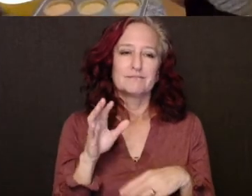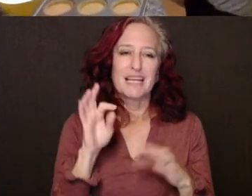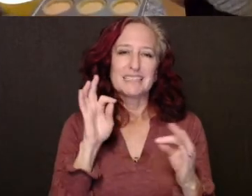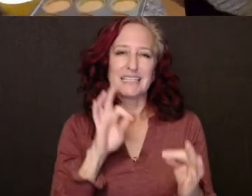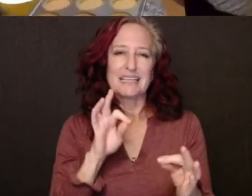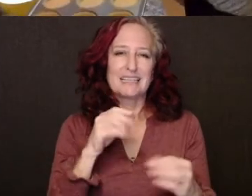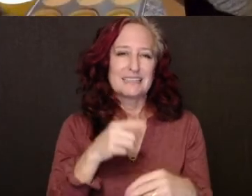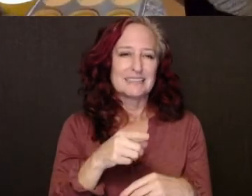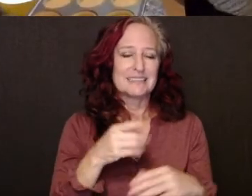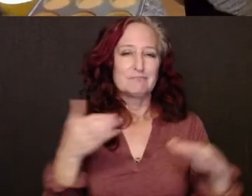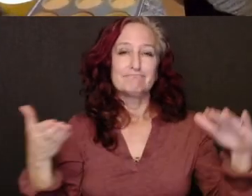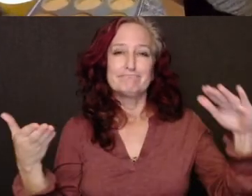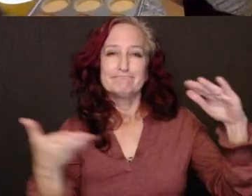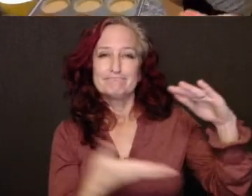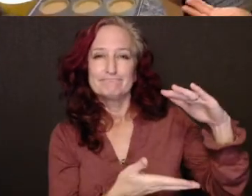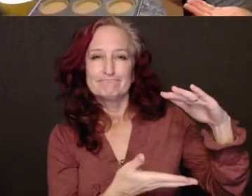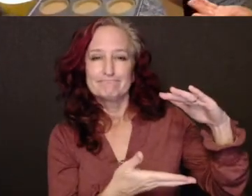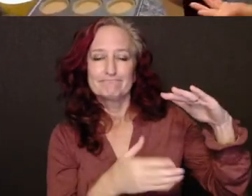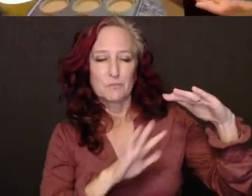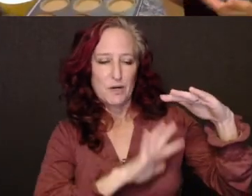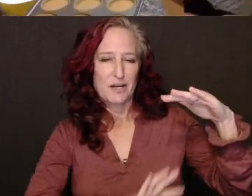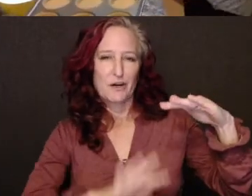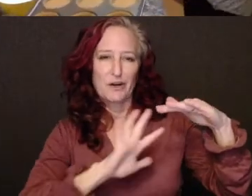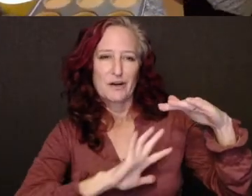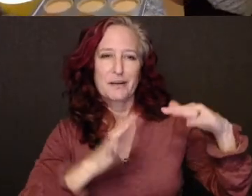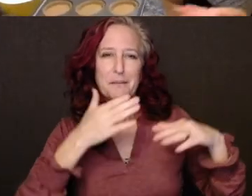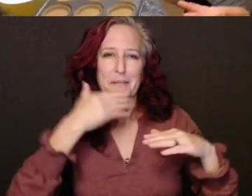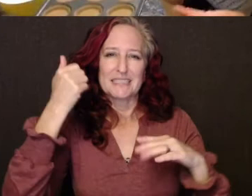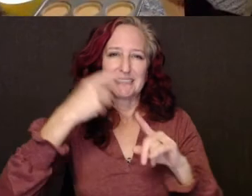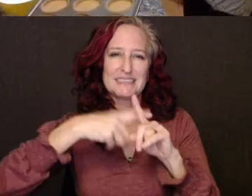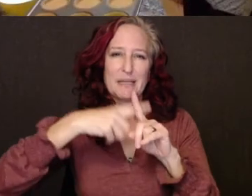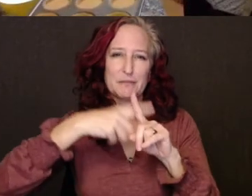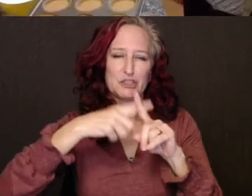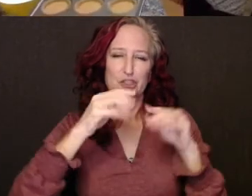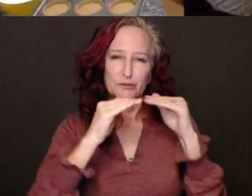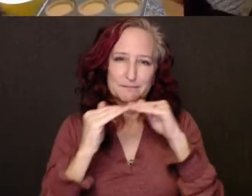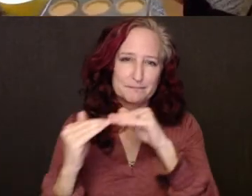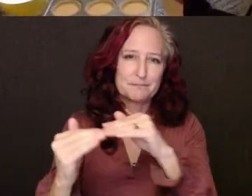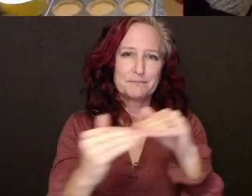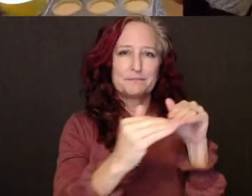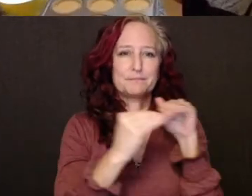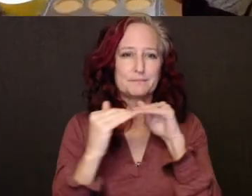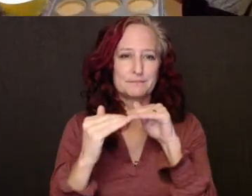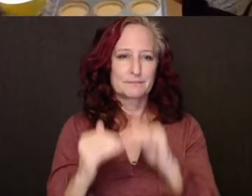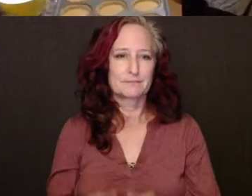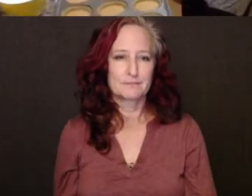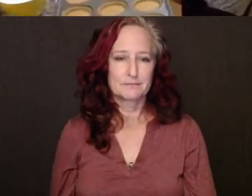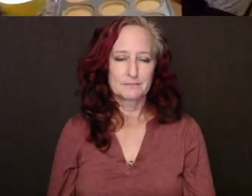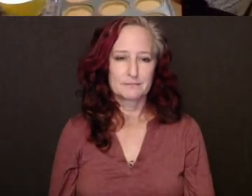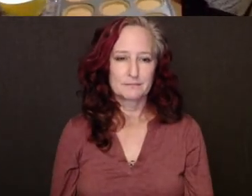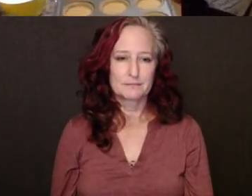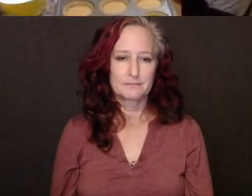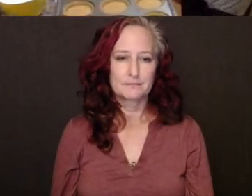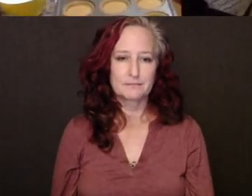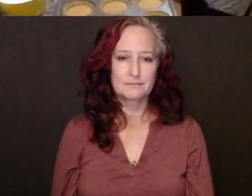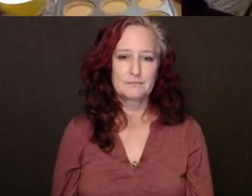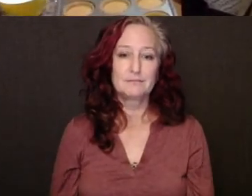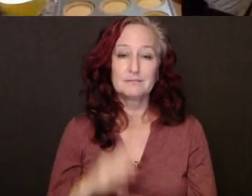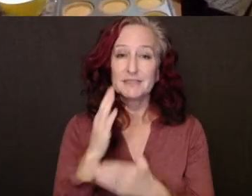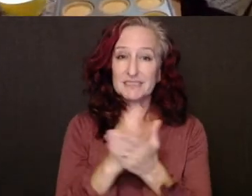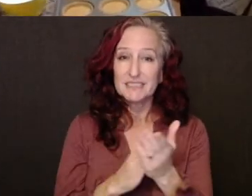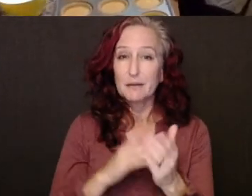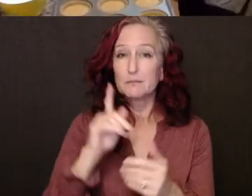your oven, so if you know that, or maybe spots that are too hot, you want to be careful with that as well. So I would put these